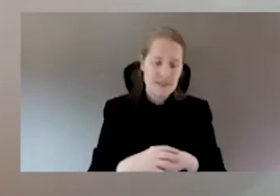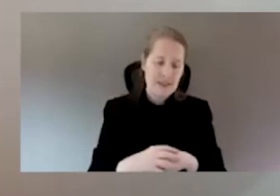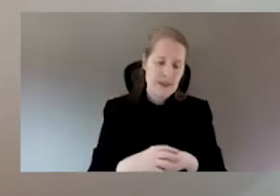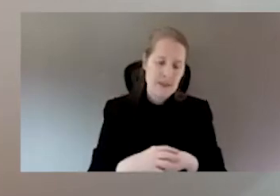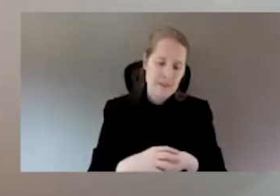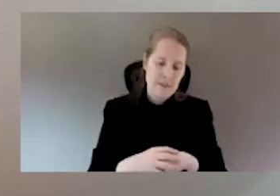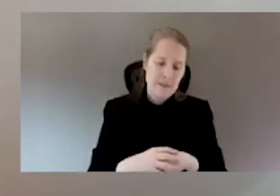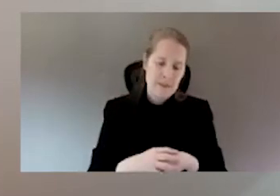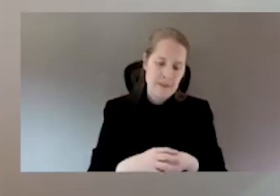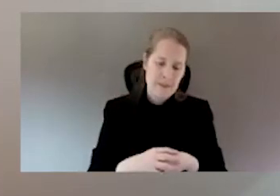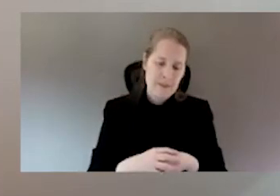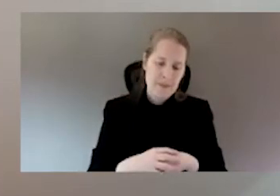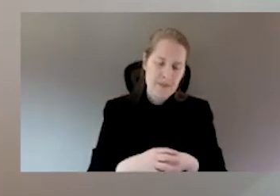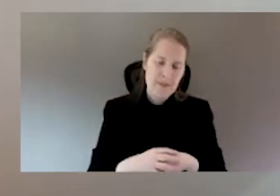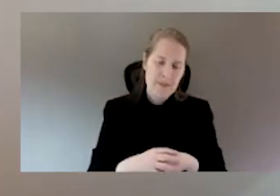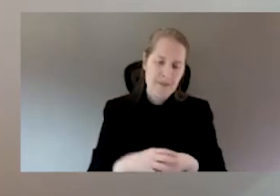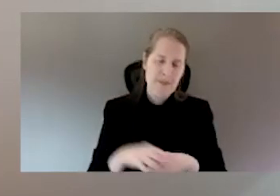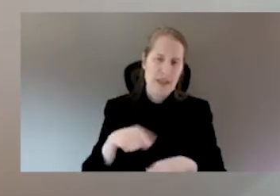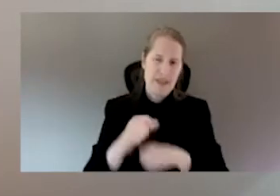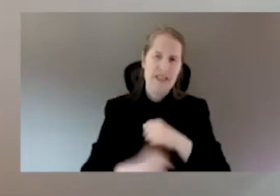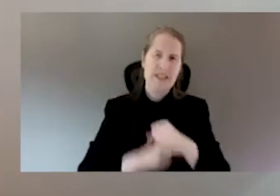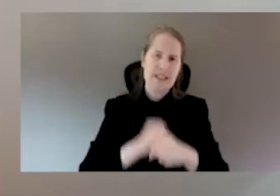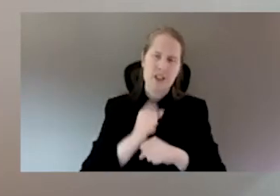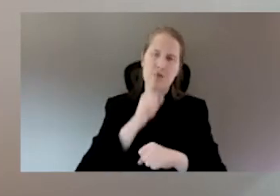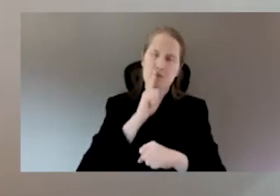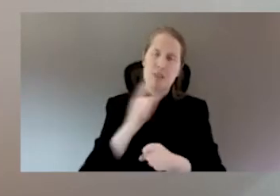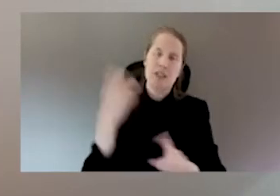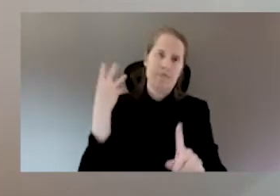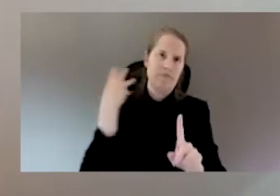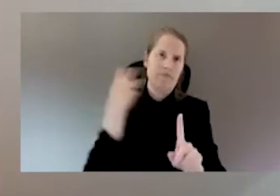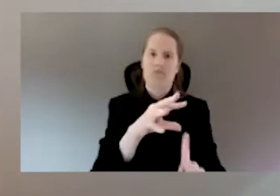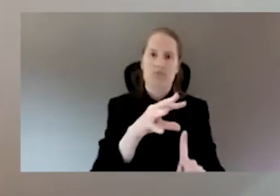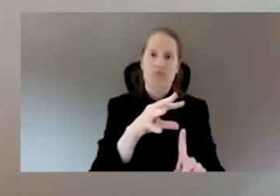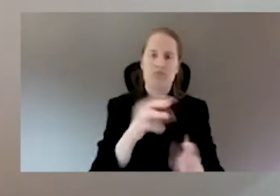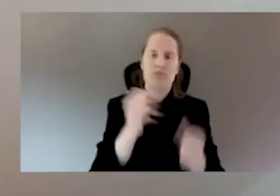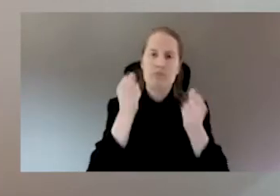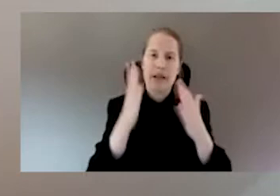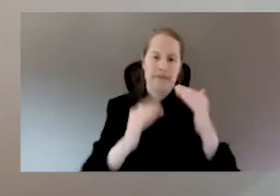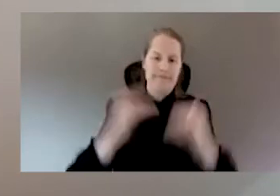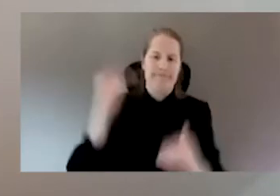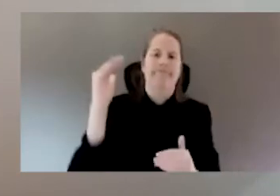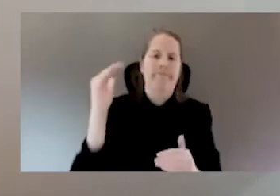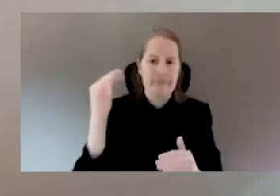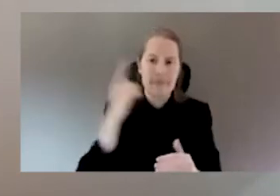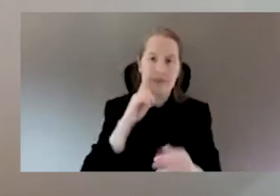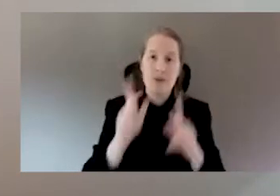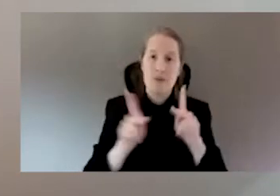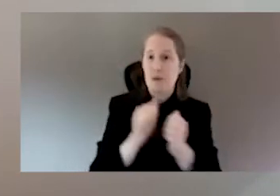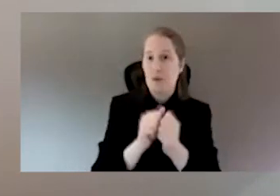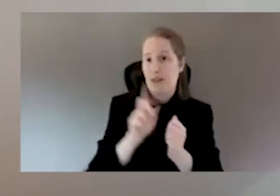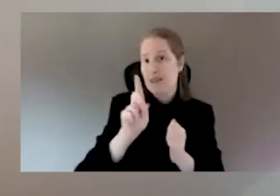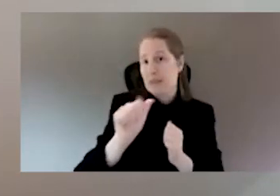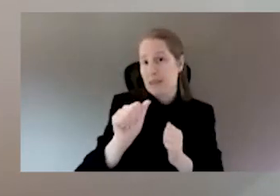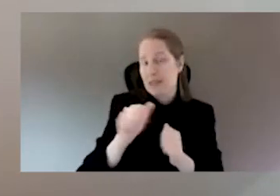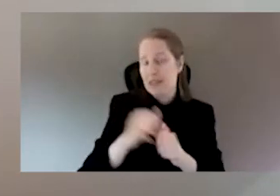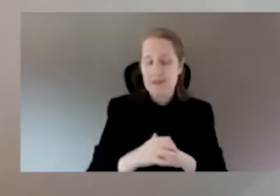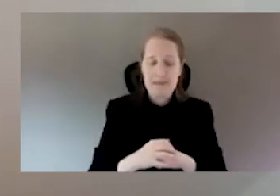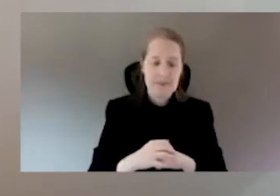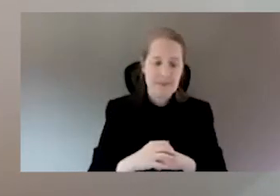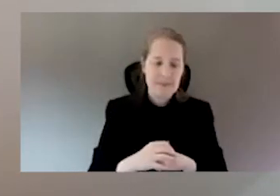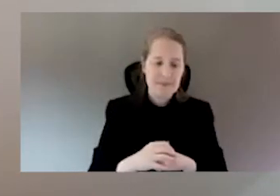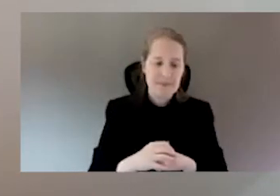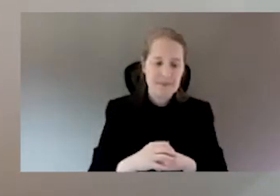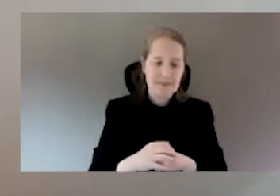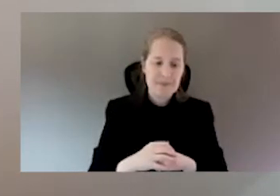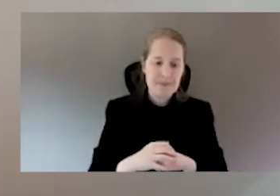This year has shed even stronger light on the many inequities that exist for people with disabilities. I couldn't